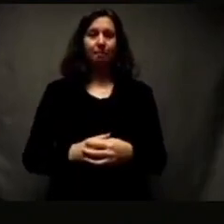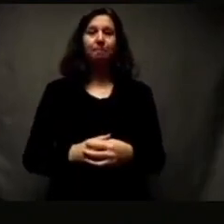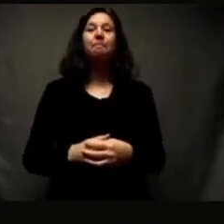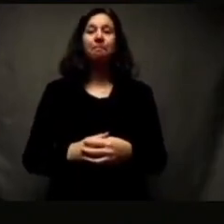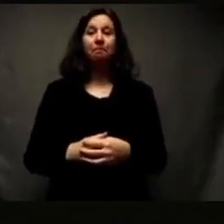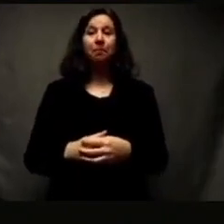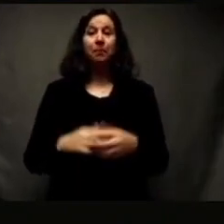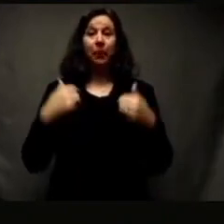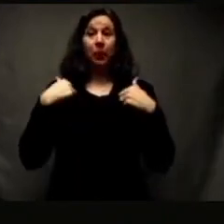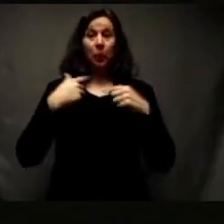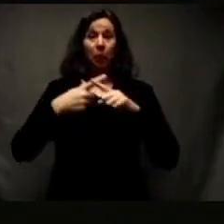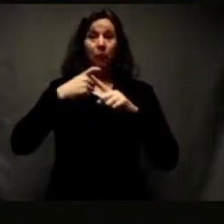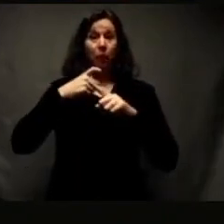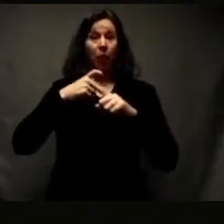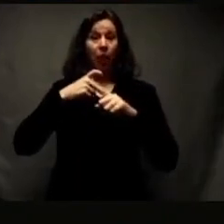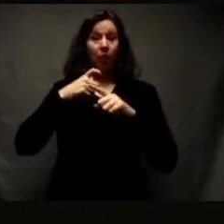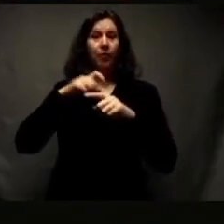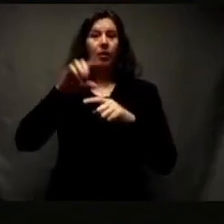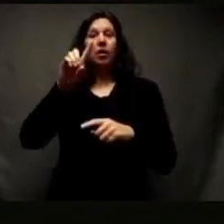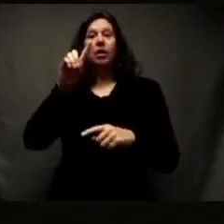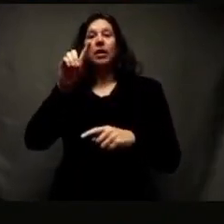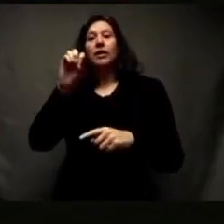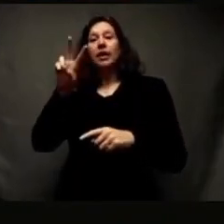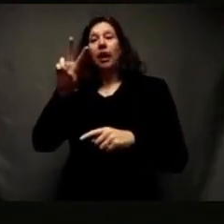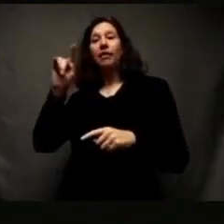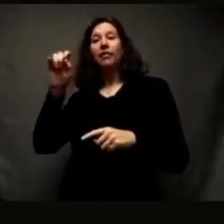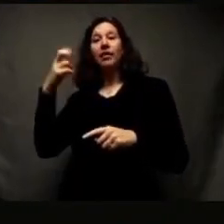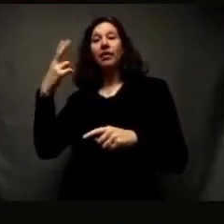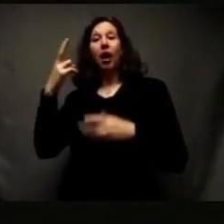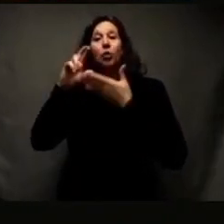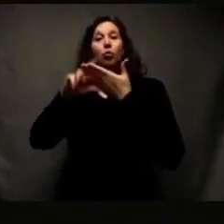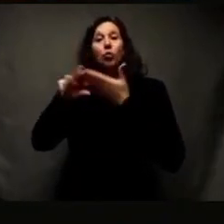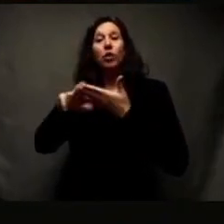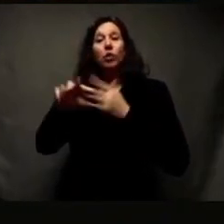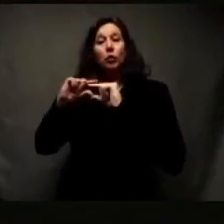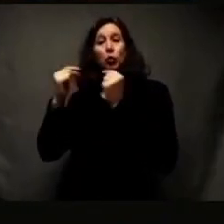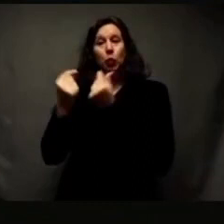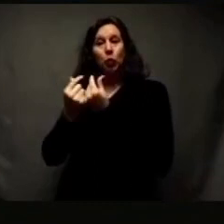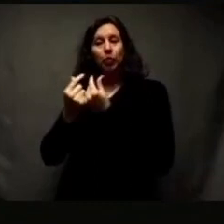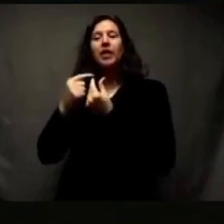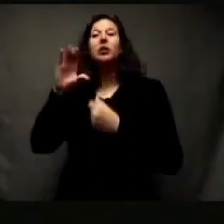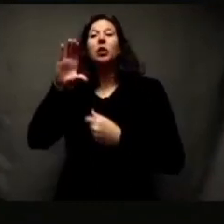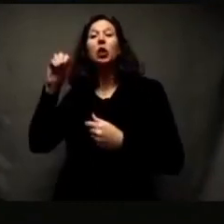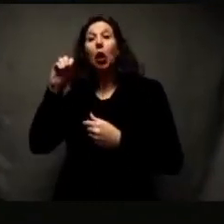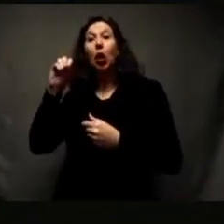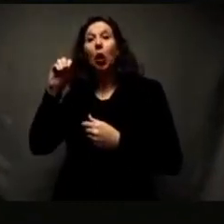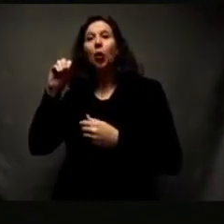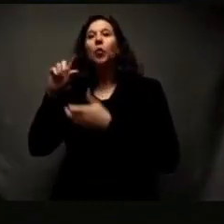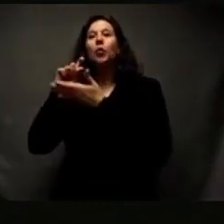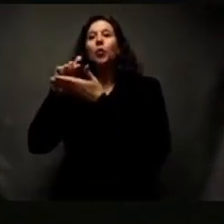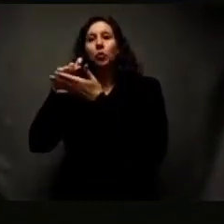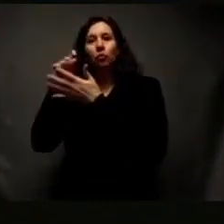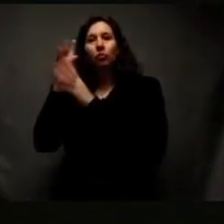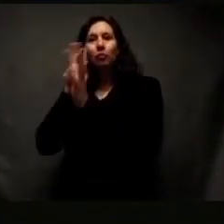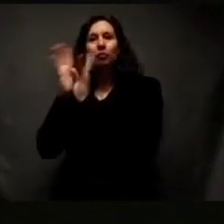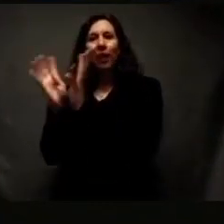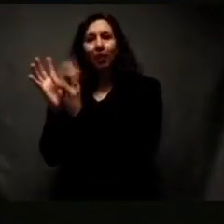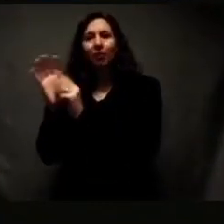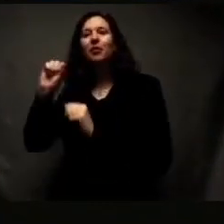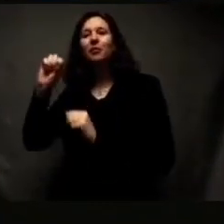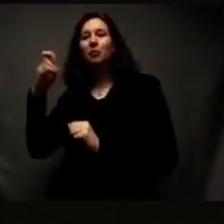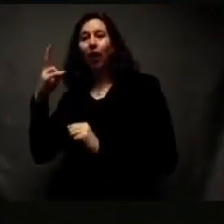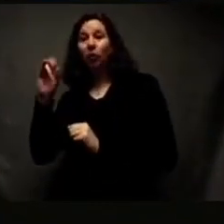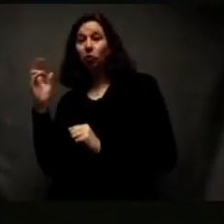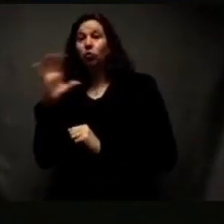So we are from the DevTech research group, and the DevTech research group is the co-creators of ScratchJr along with the Scratch